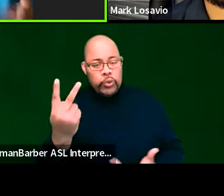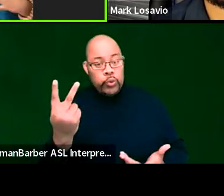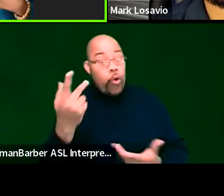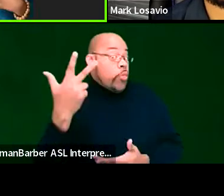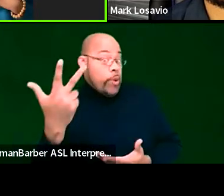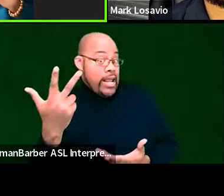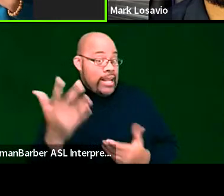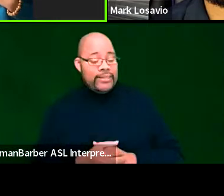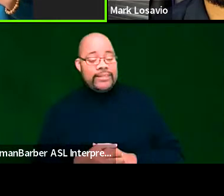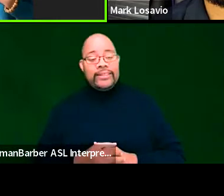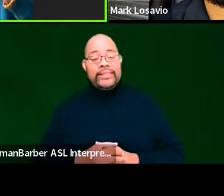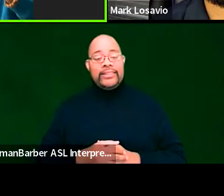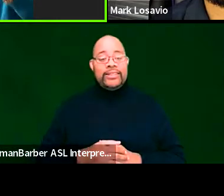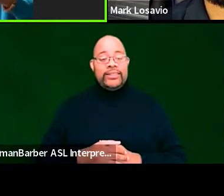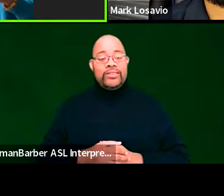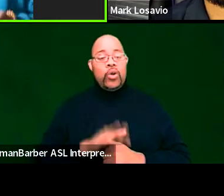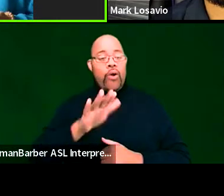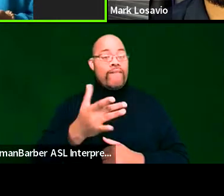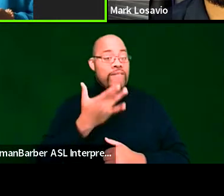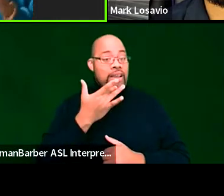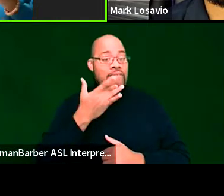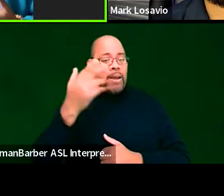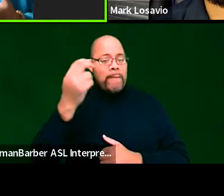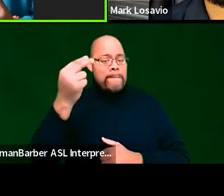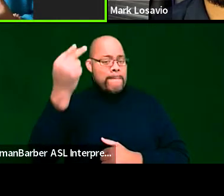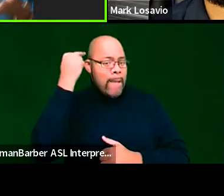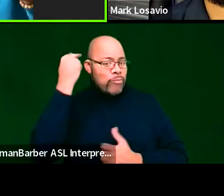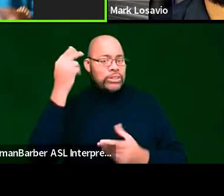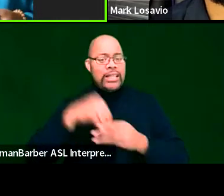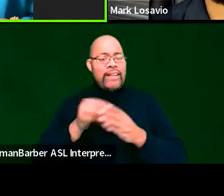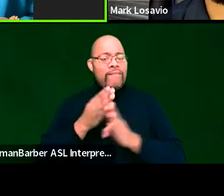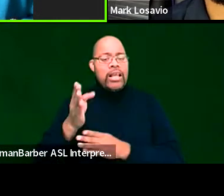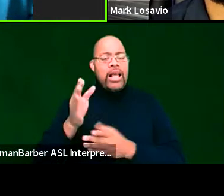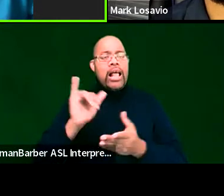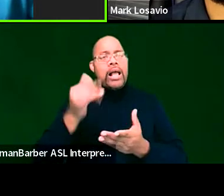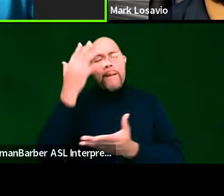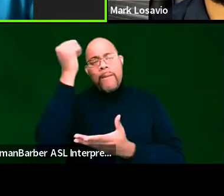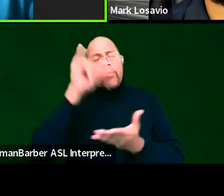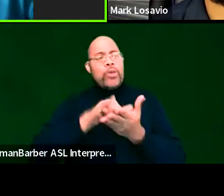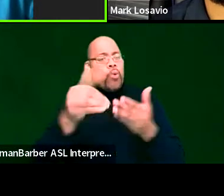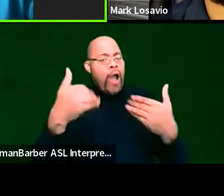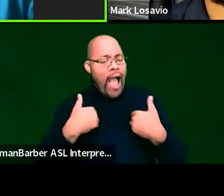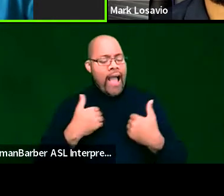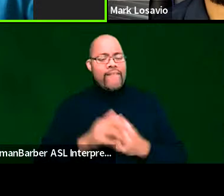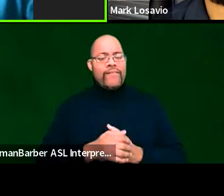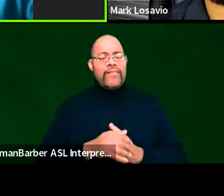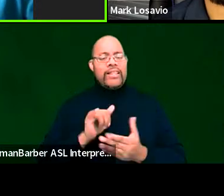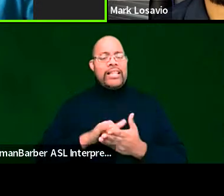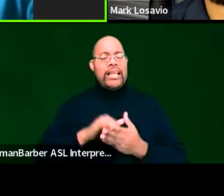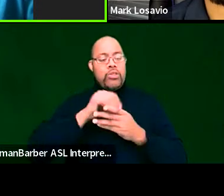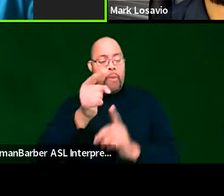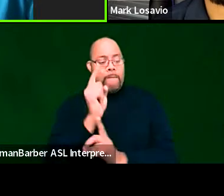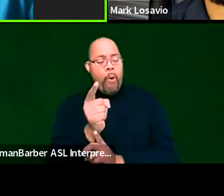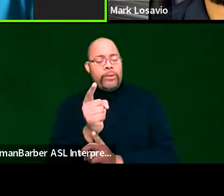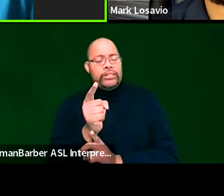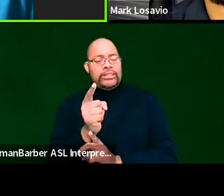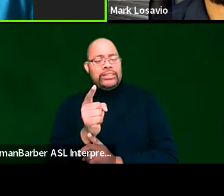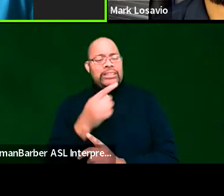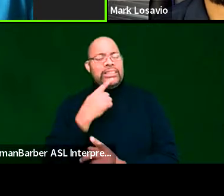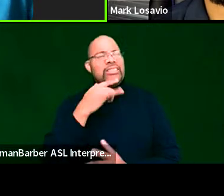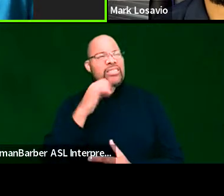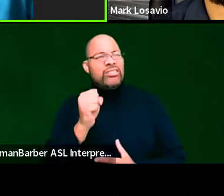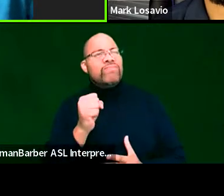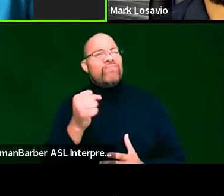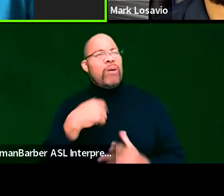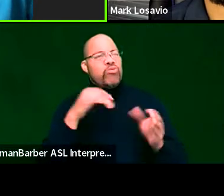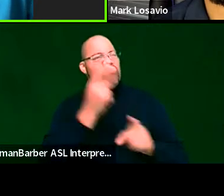three your favorite memories out in the field, like the memories that you have that in those moments you were like, yes, like